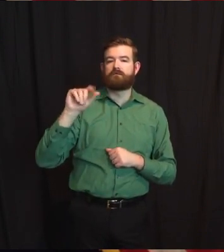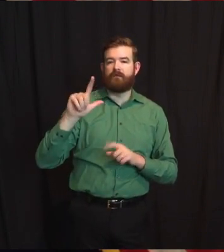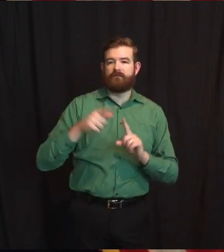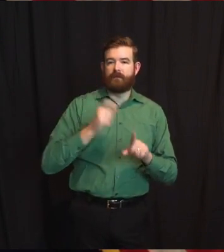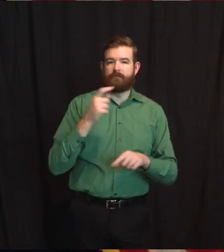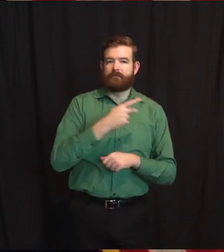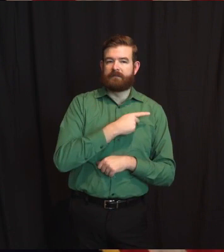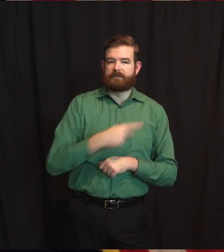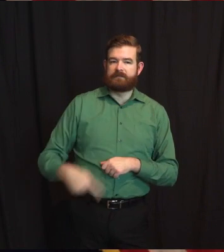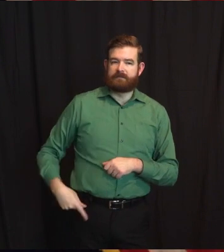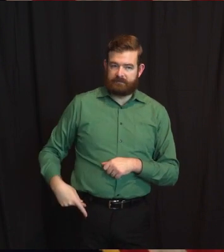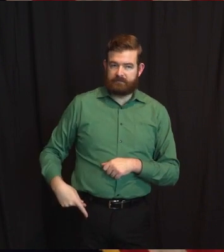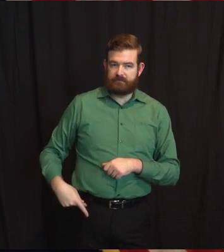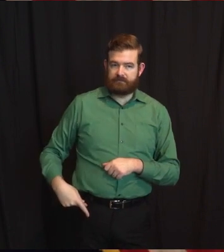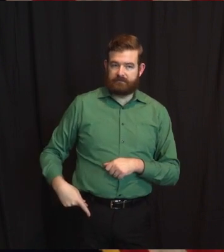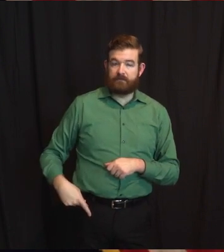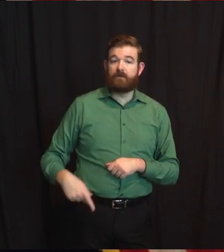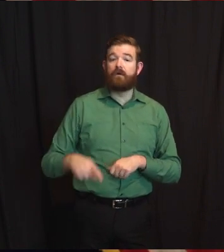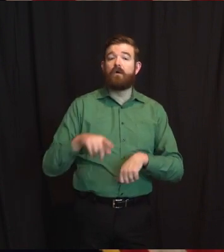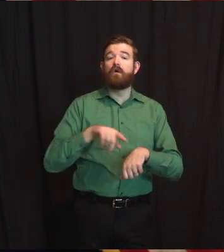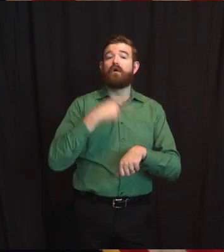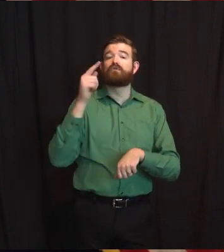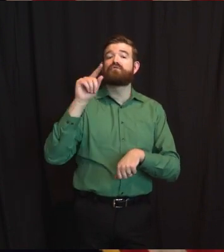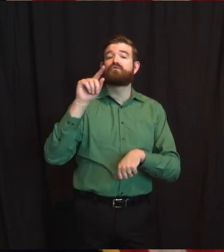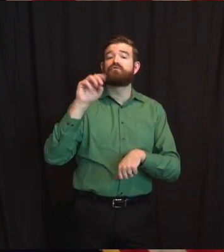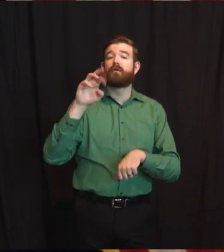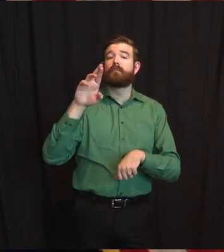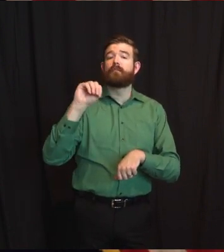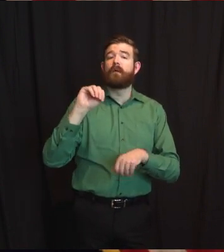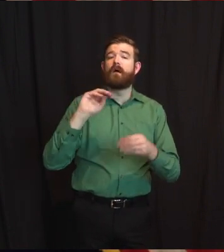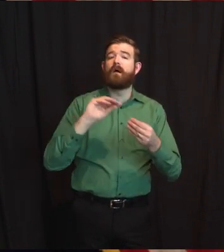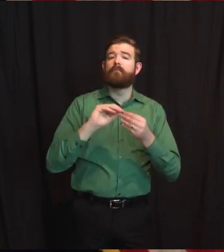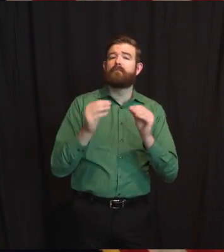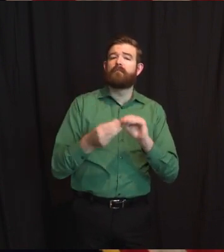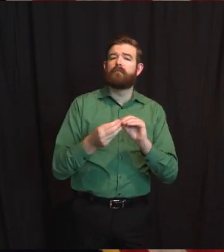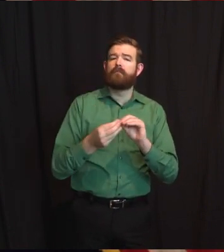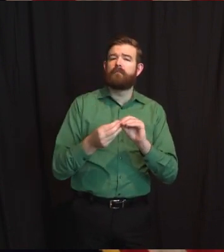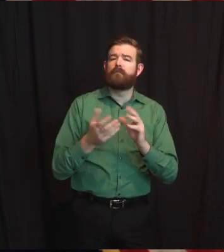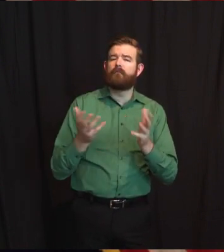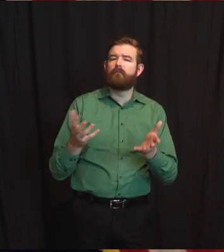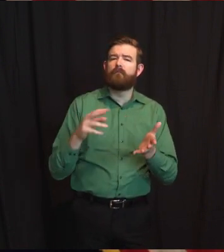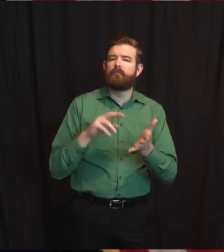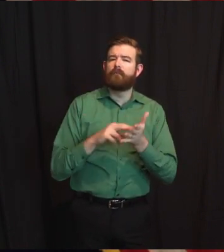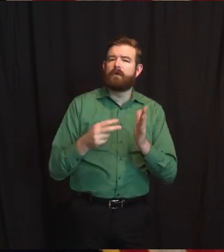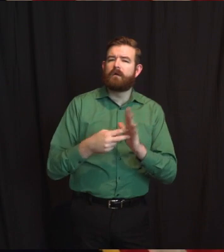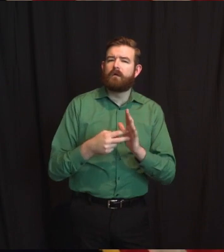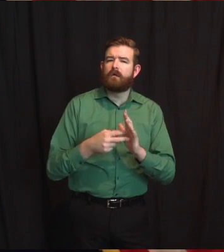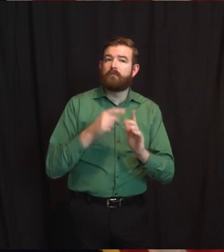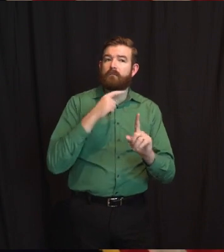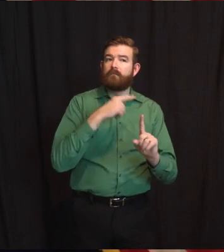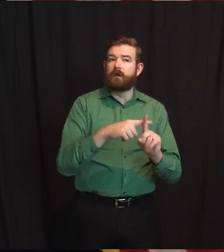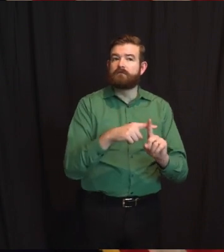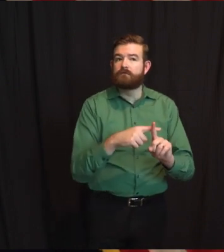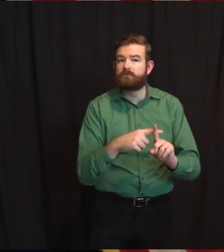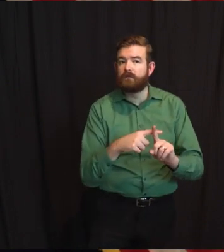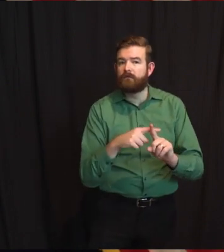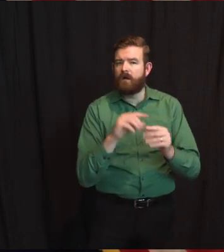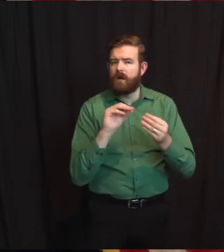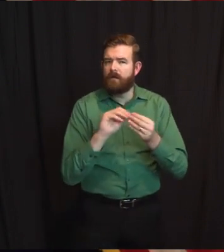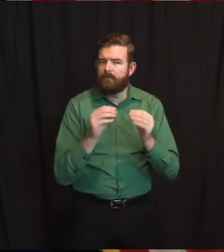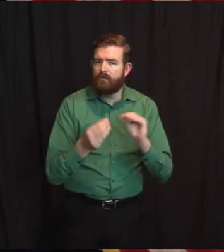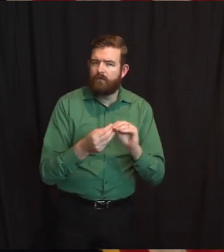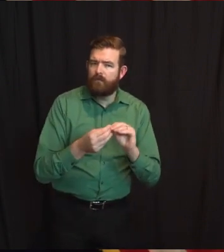care numbers. Something was said yesterday that made it sound like data on confirmed cases and deaths includes staff at the facilities. Does it, or is it